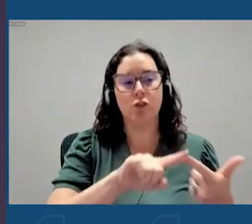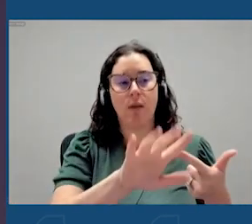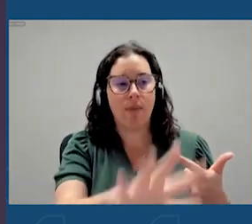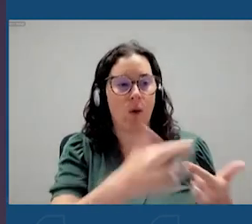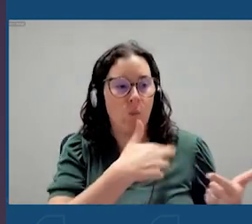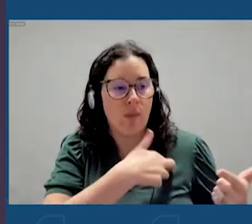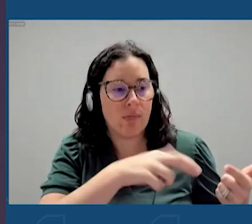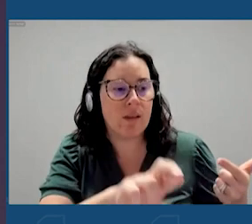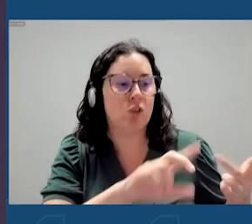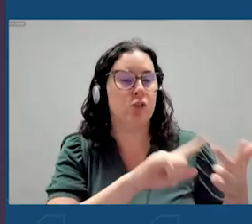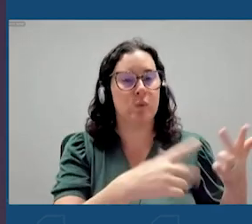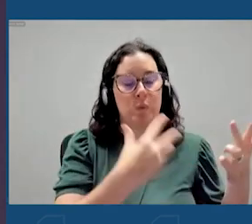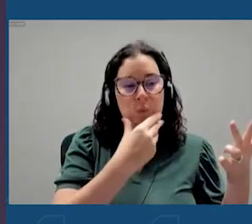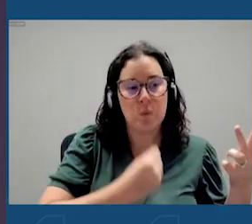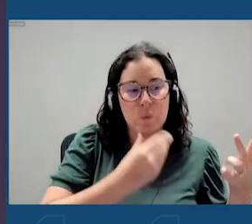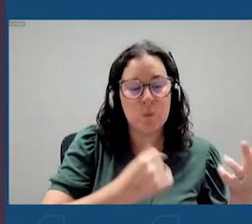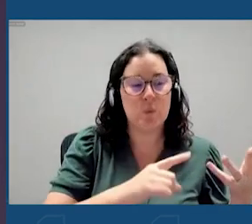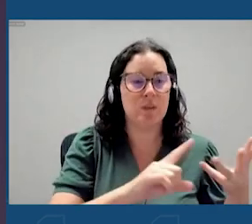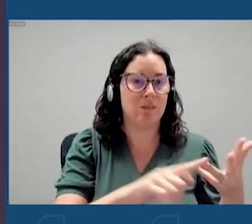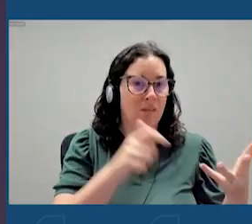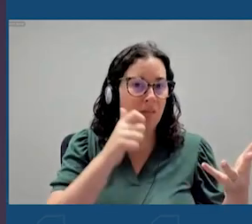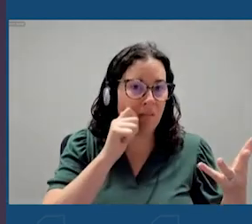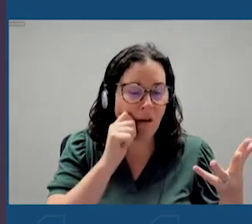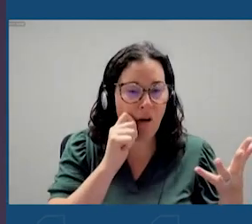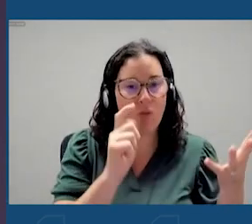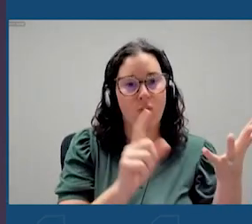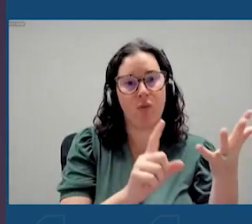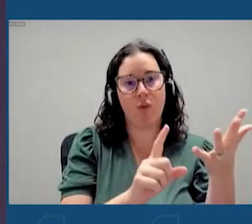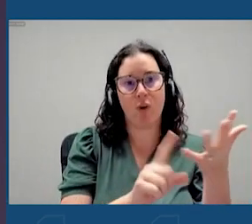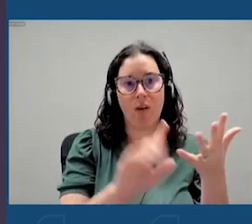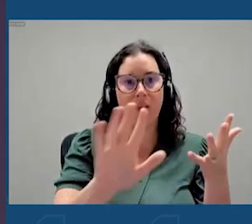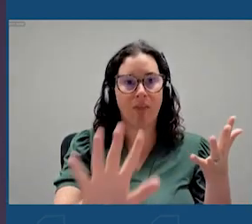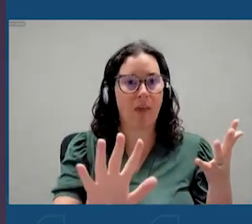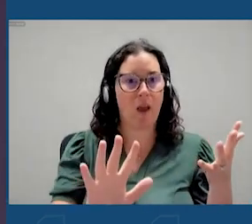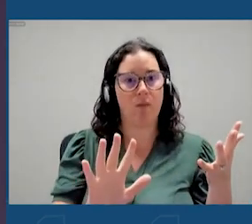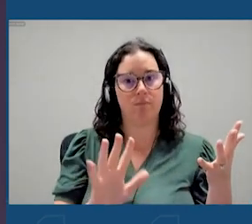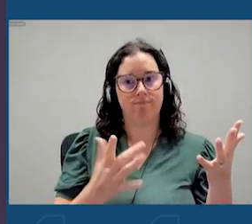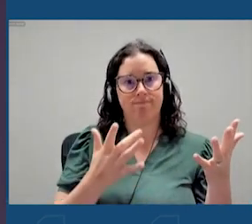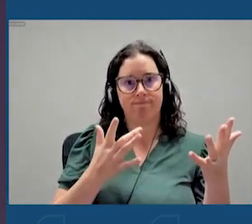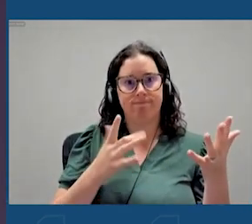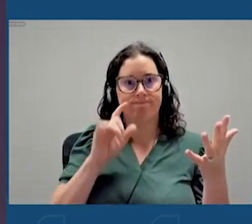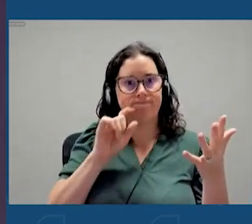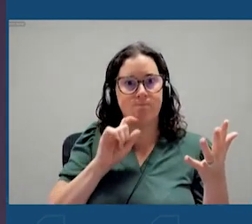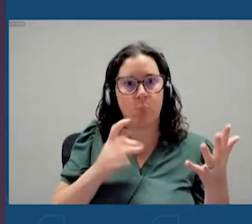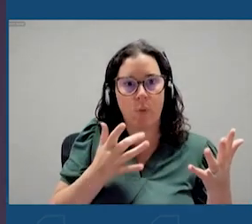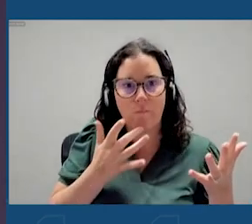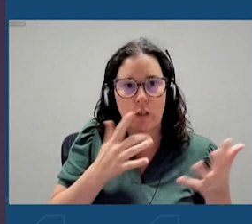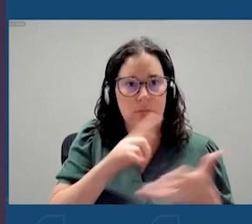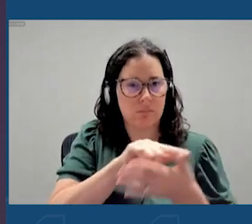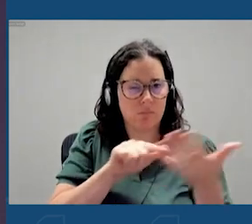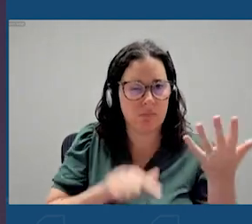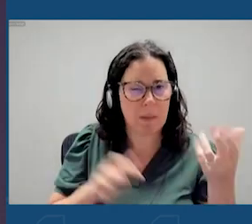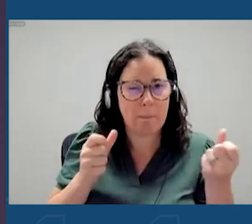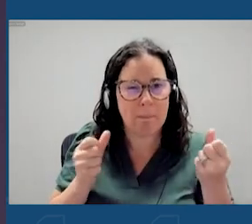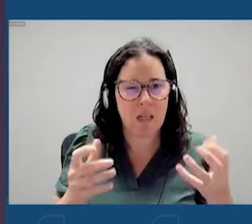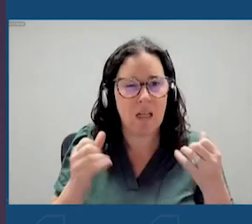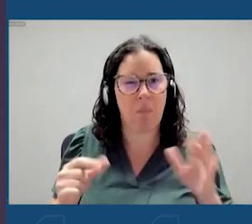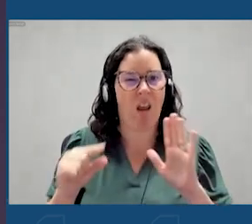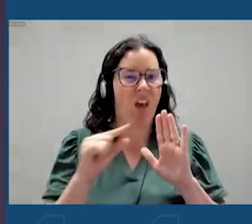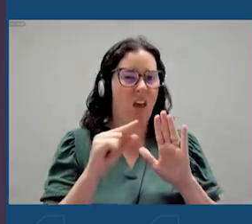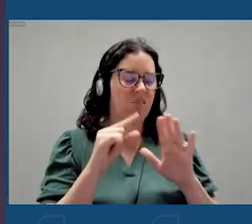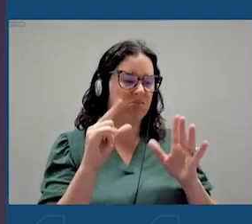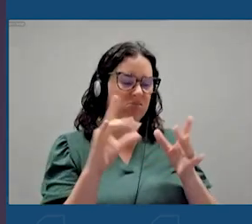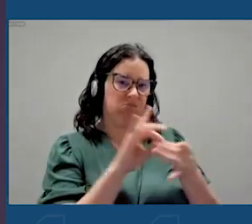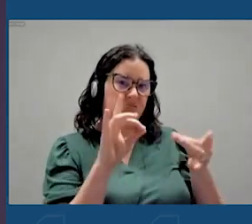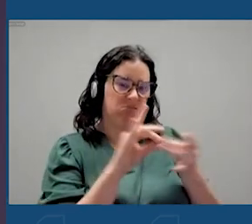anti-Semitism, racism, all those isms that are out there. But there are organizers here in this